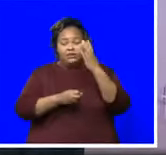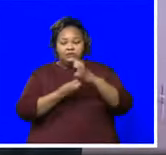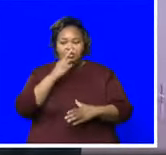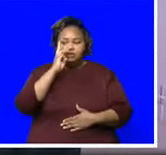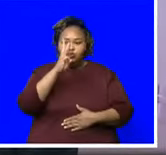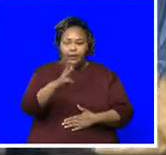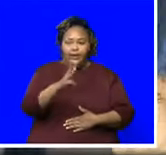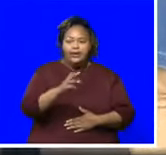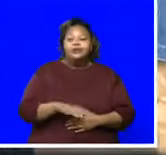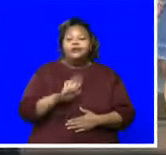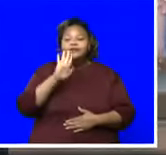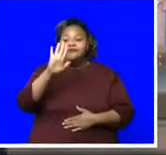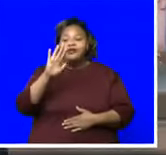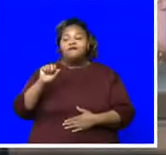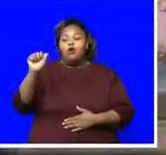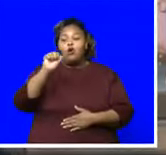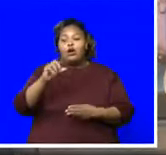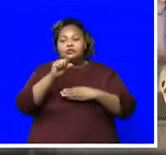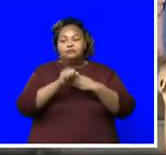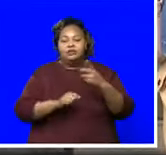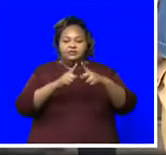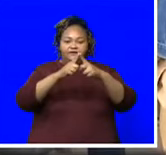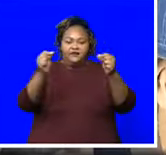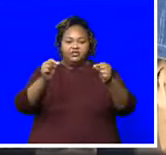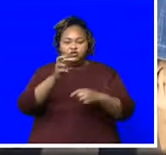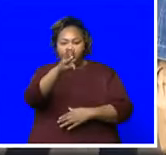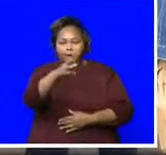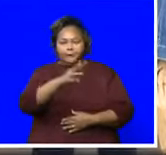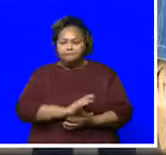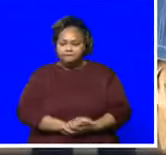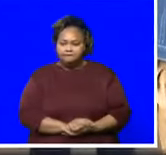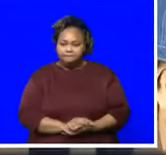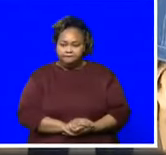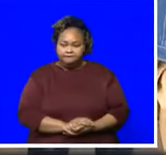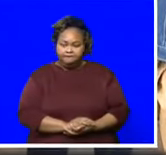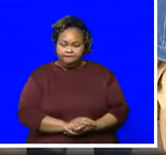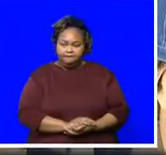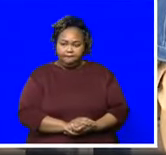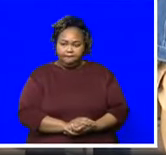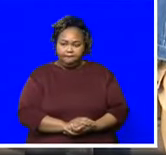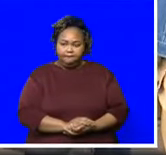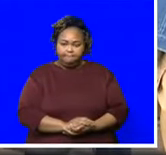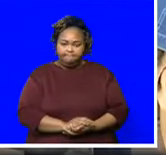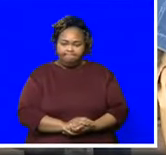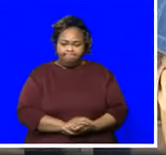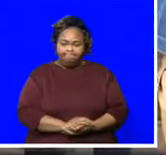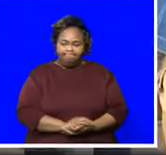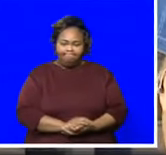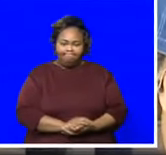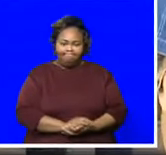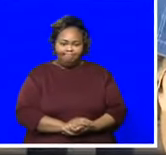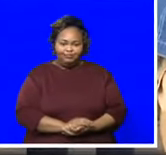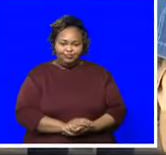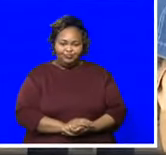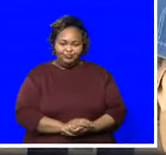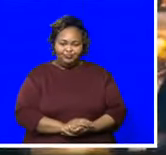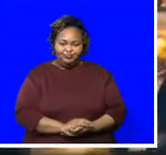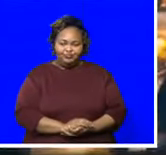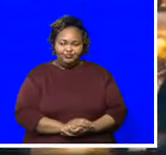ya August. Nzabeni Eswatini TV kubeka Thembo Savimbela, Fabrice Msonera nanomfundo Simelane